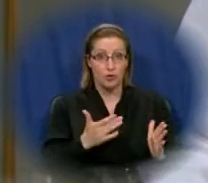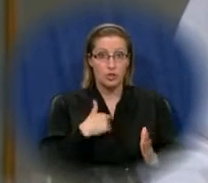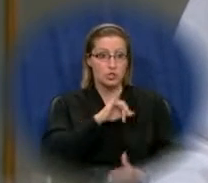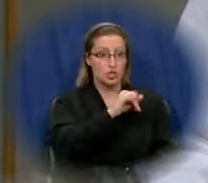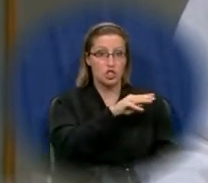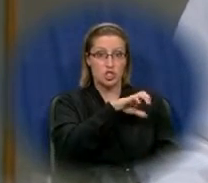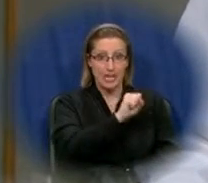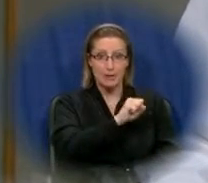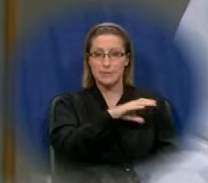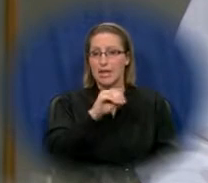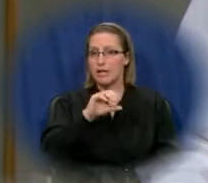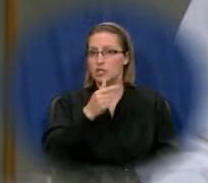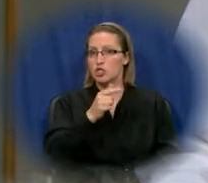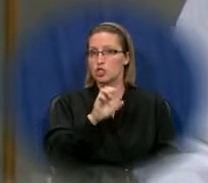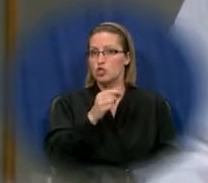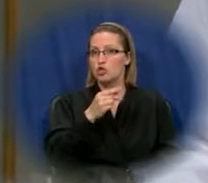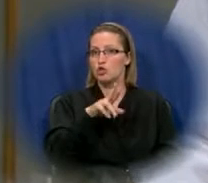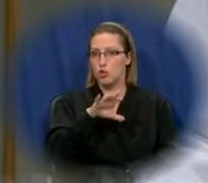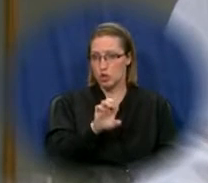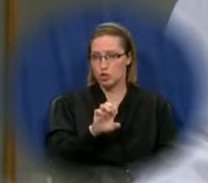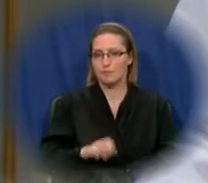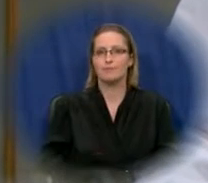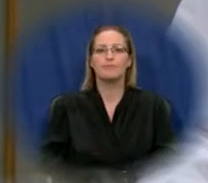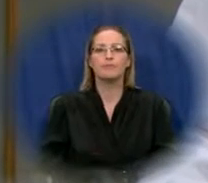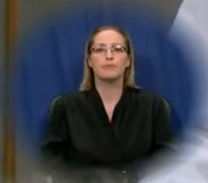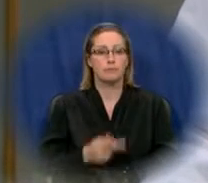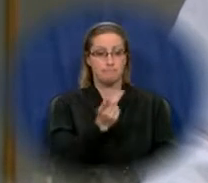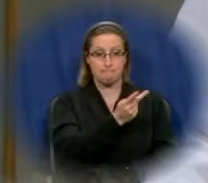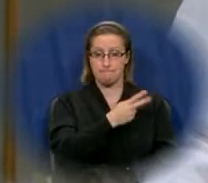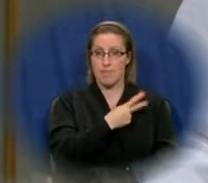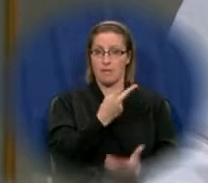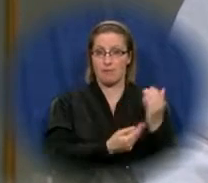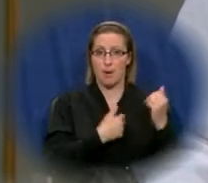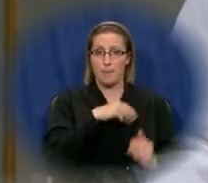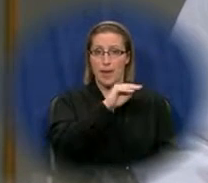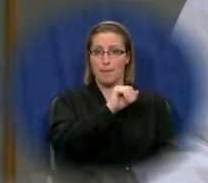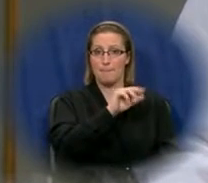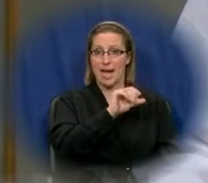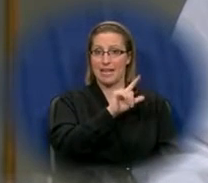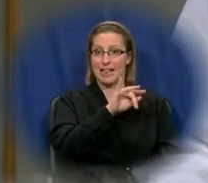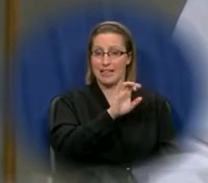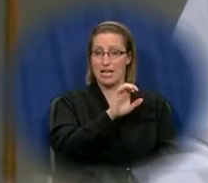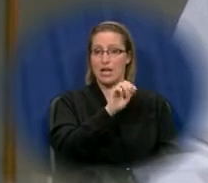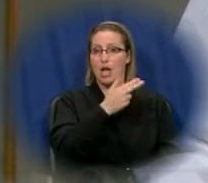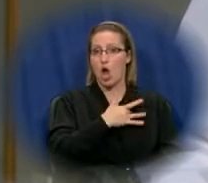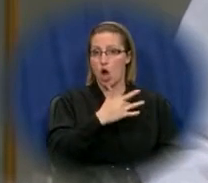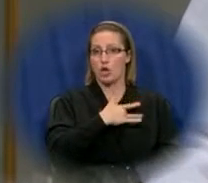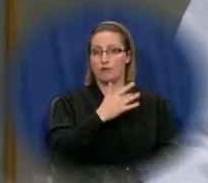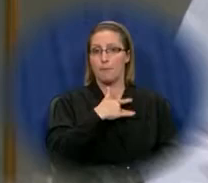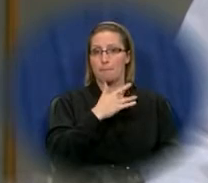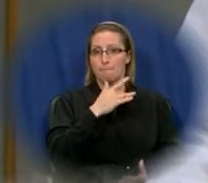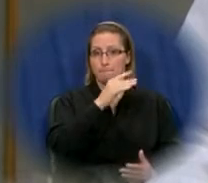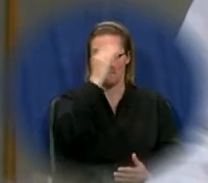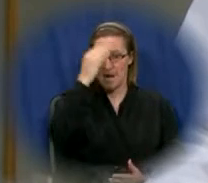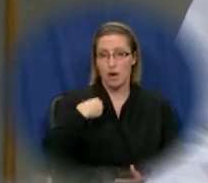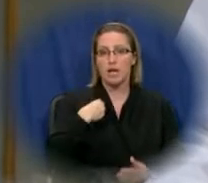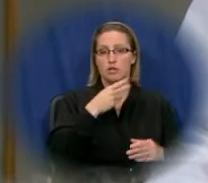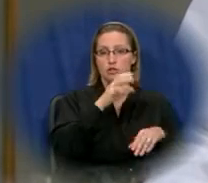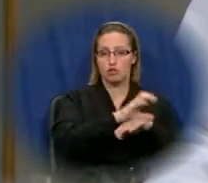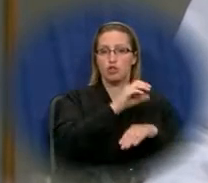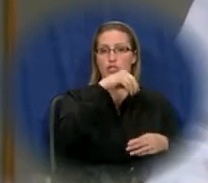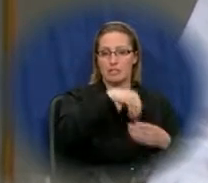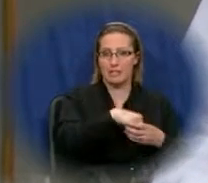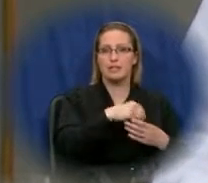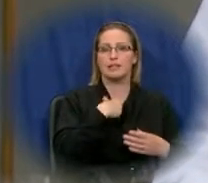Rausch and George Stoborough of Immaculate Heart of Mary Parish in Monona, Wisconsin. Our music